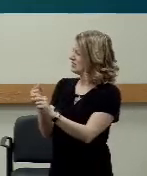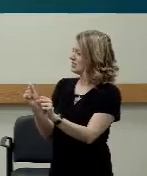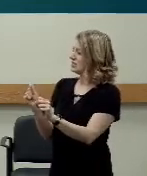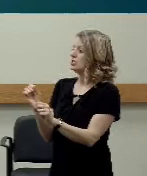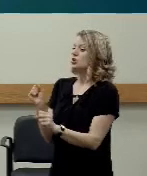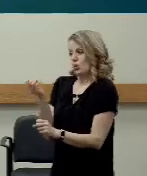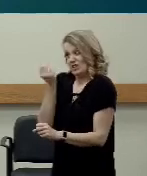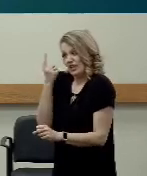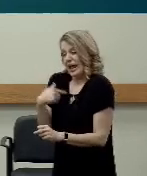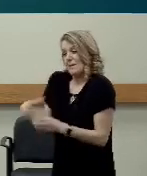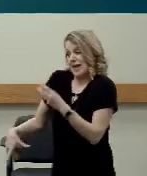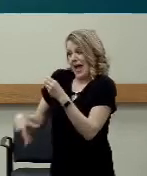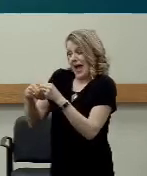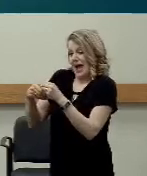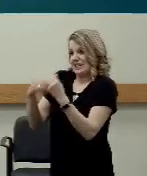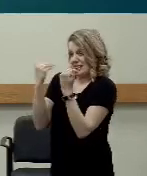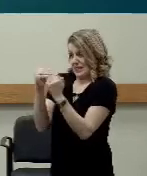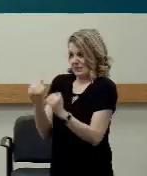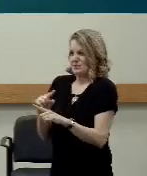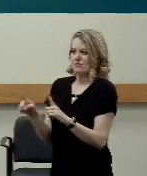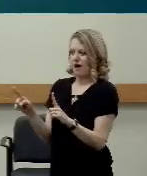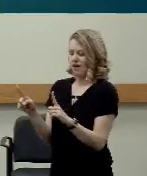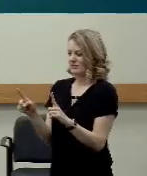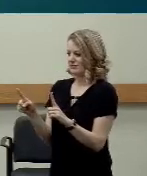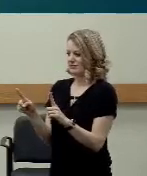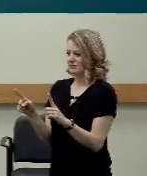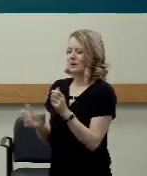the new restrictions will not be